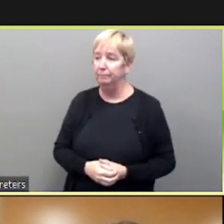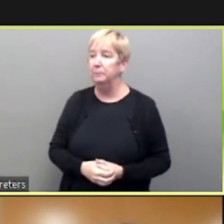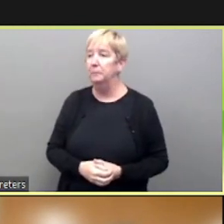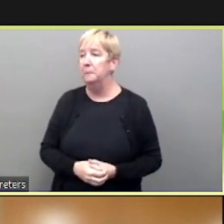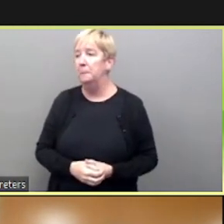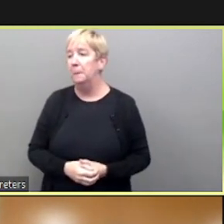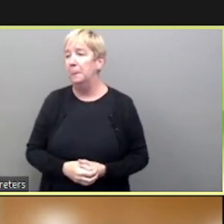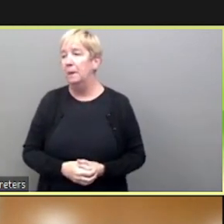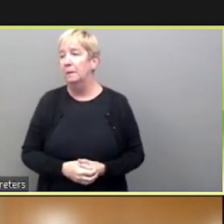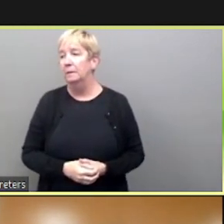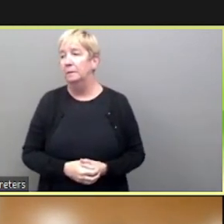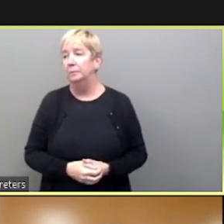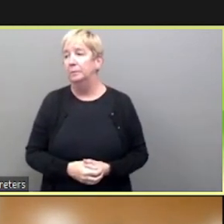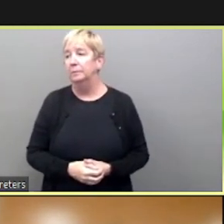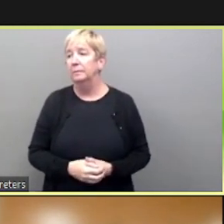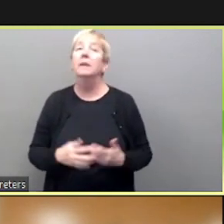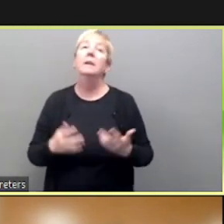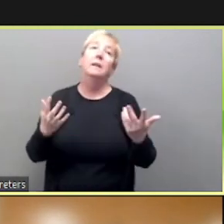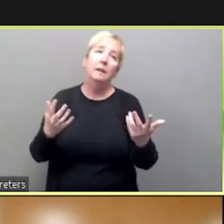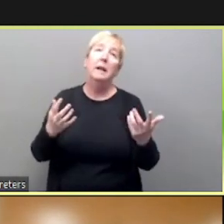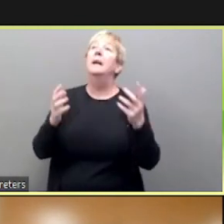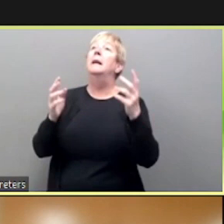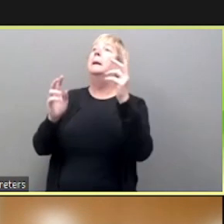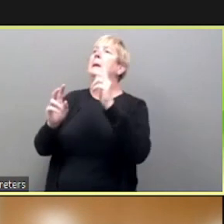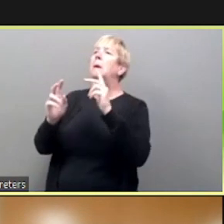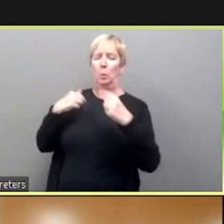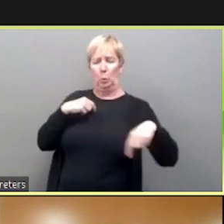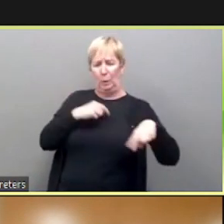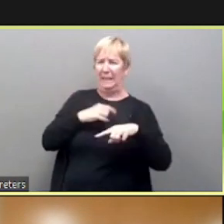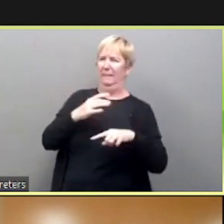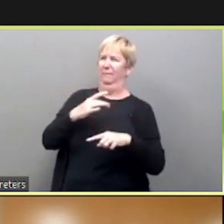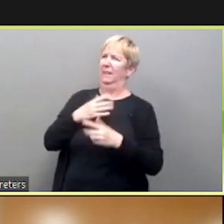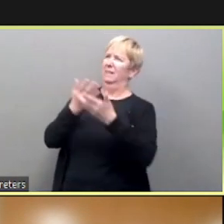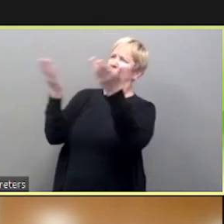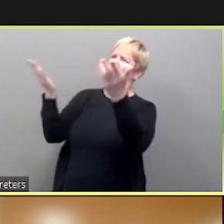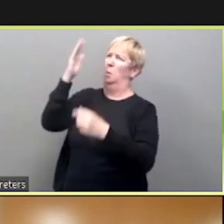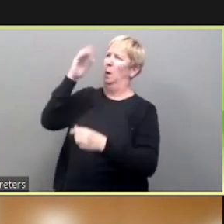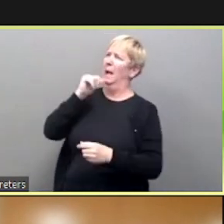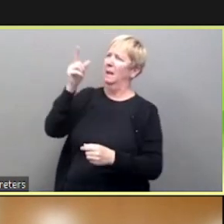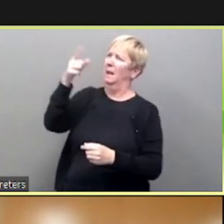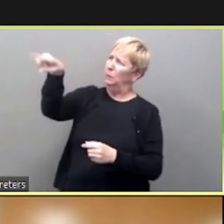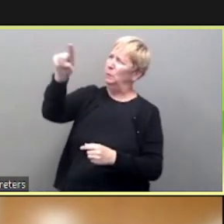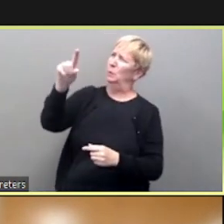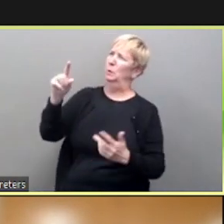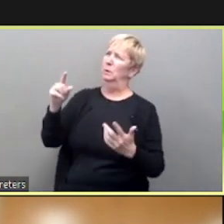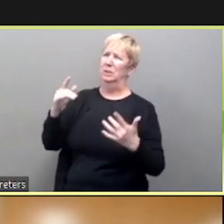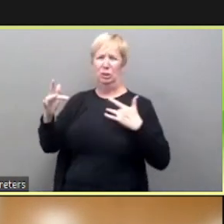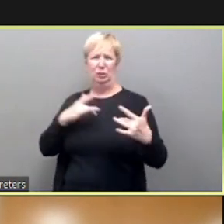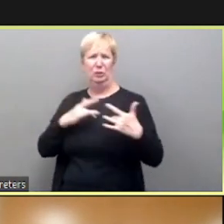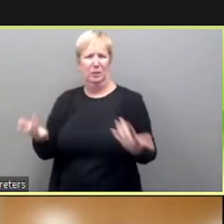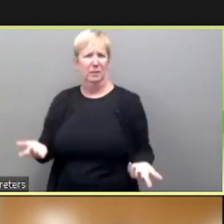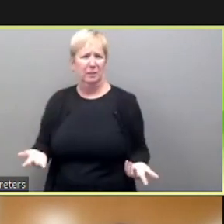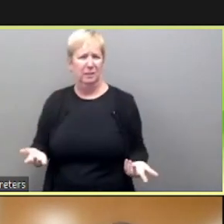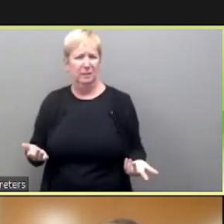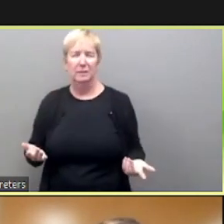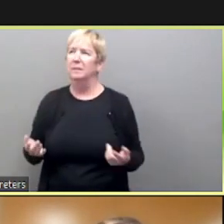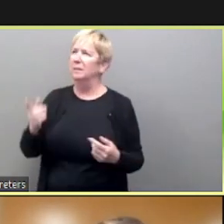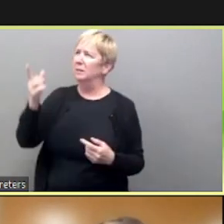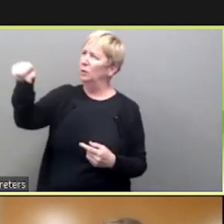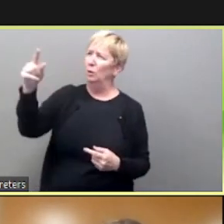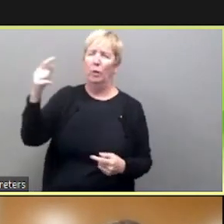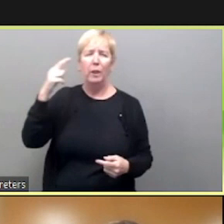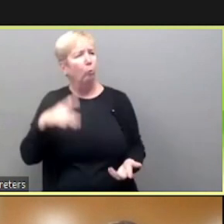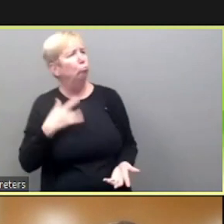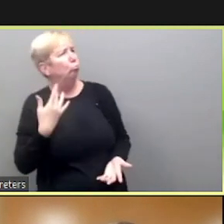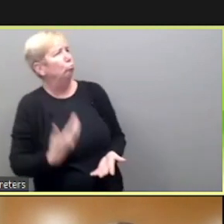sense of a lack of concern by the general public, which lends itself to the sense of hopelessness and feeling that normalcy will